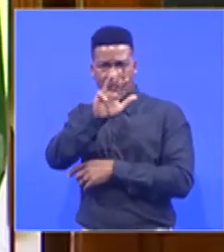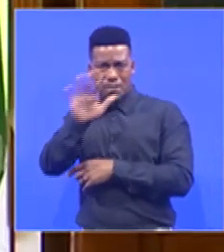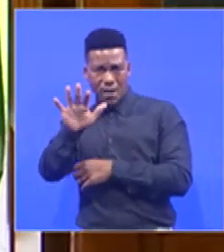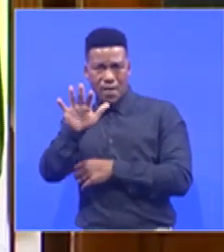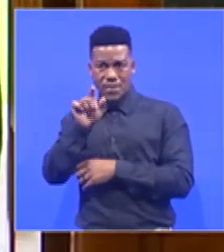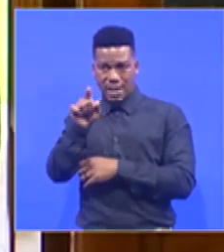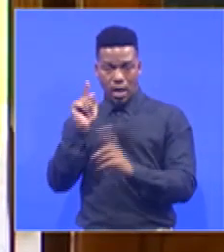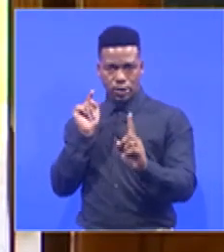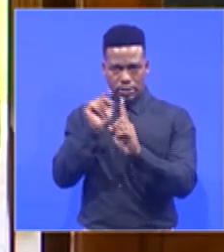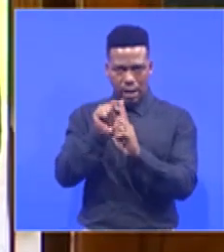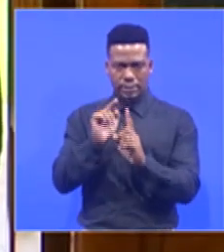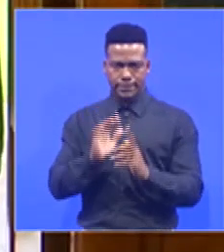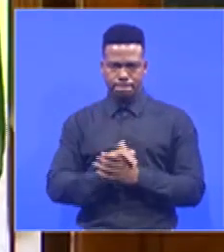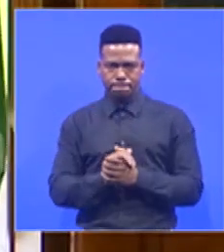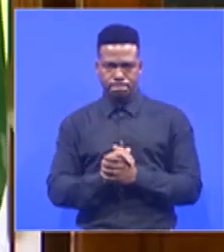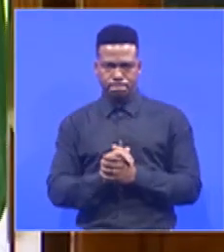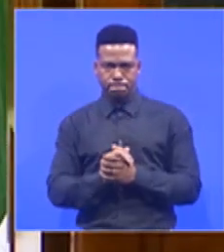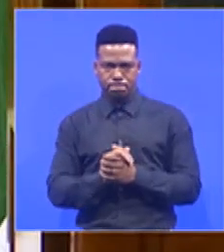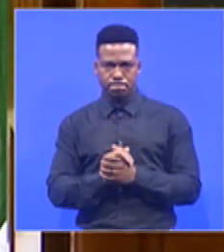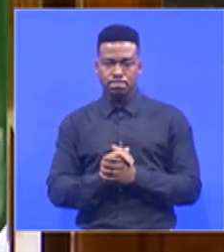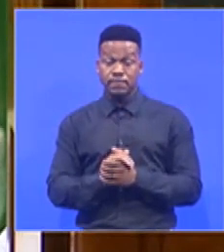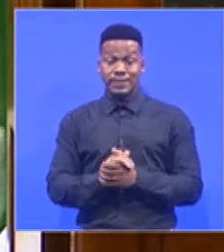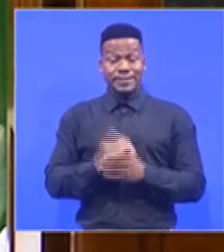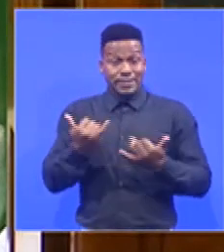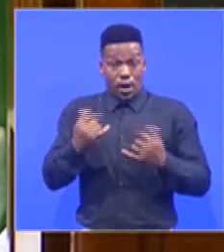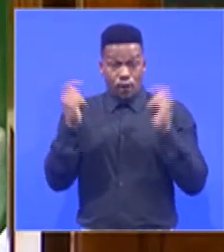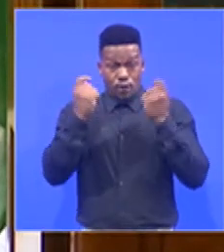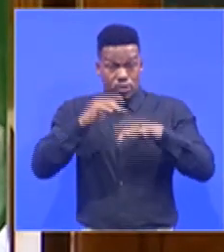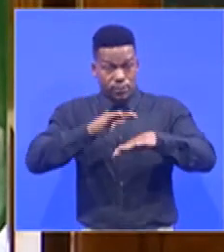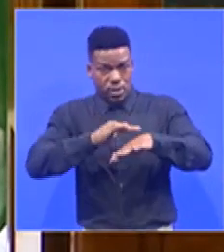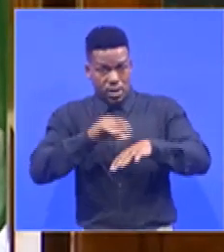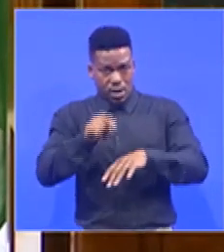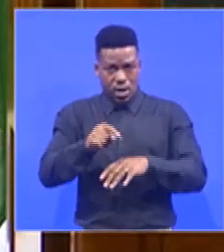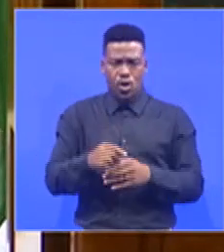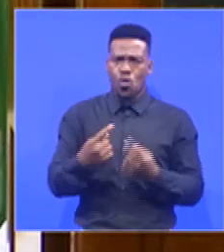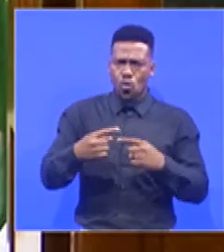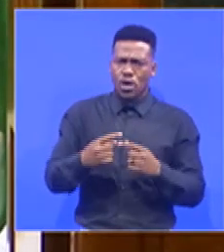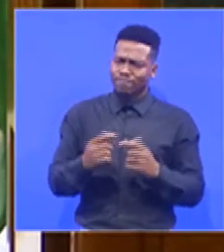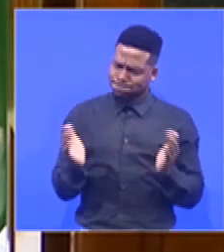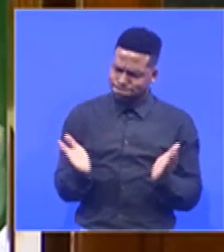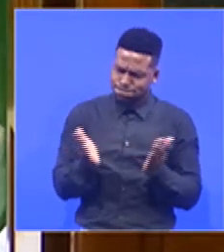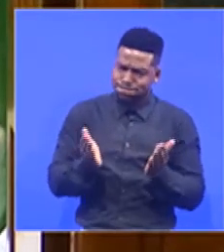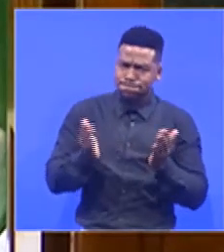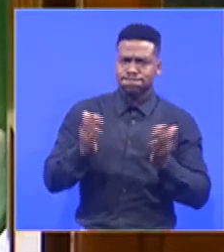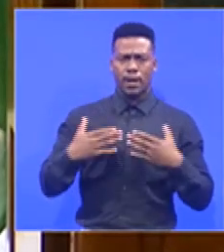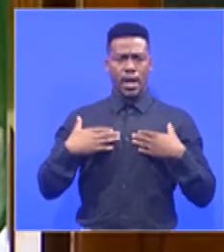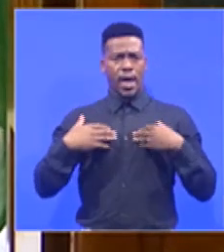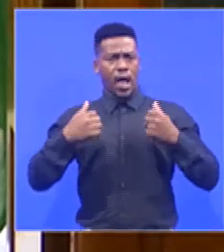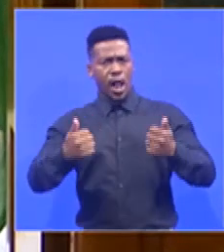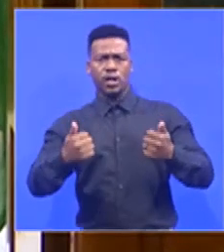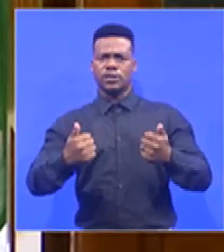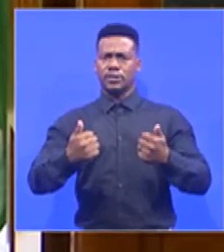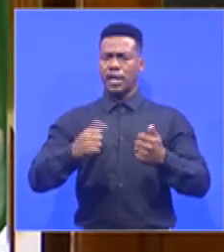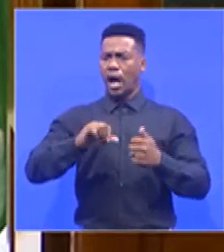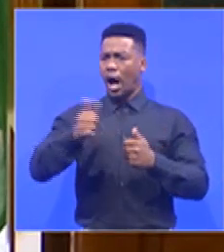95-95-95 targets. During this festive period, we urge that health and other safety